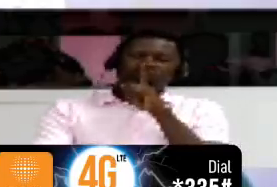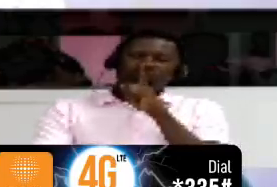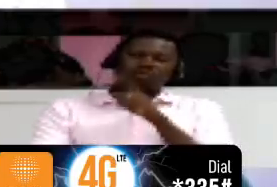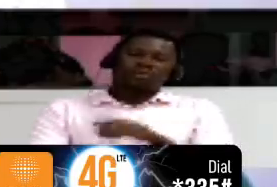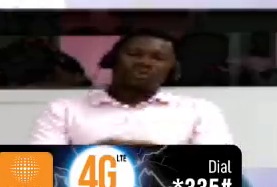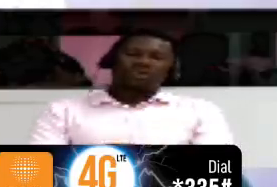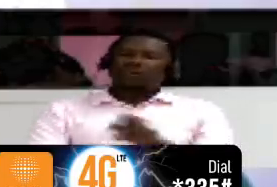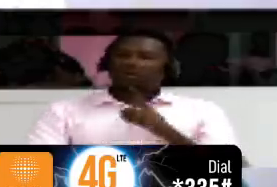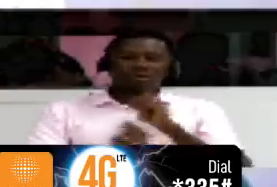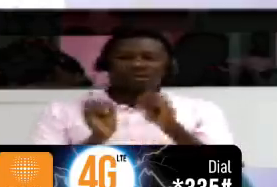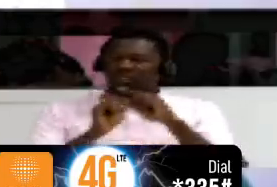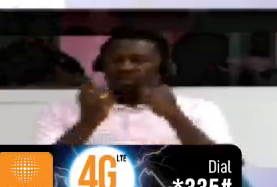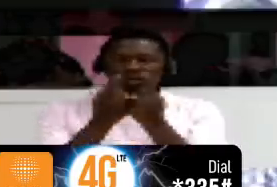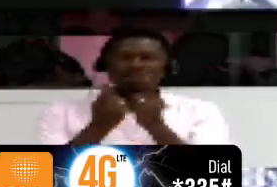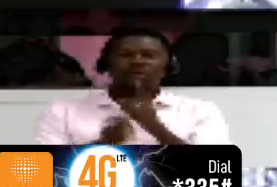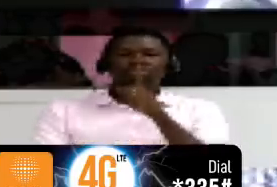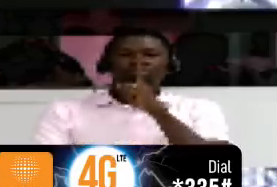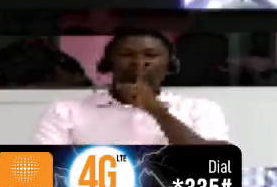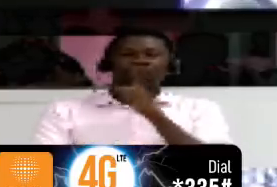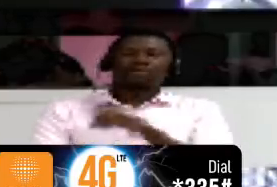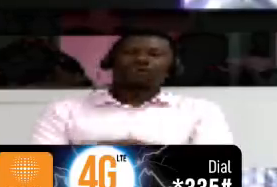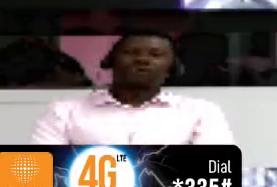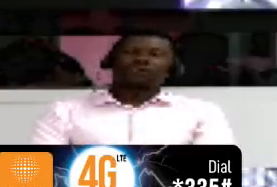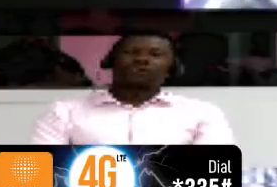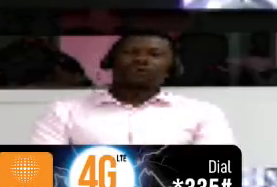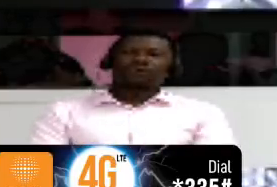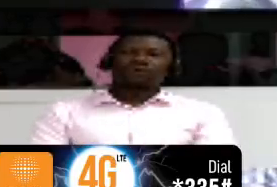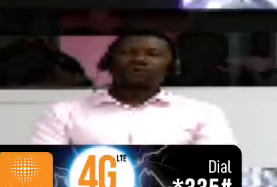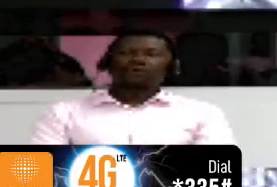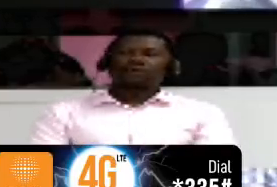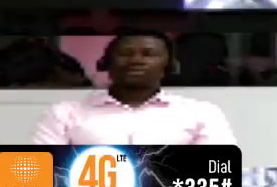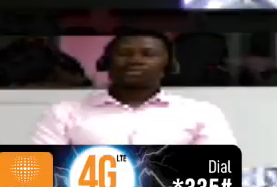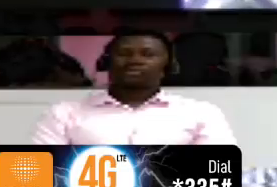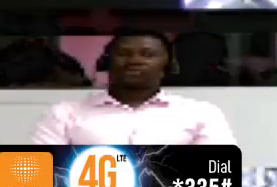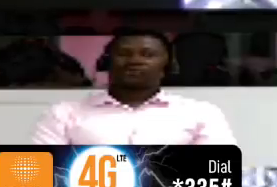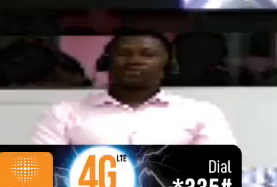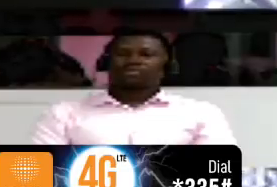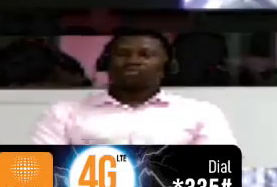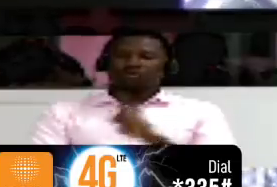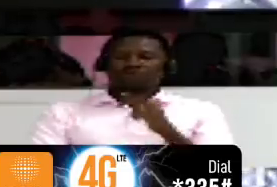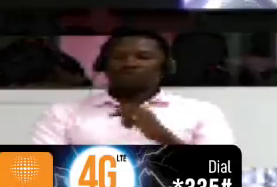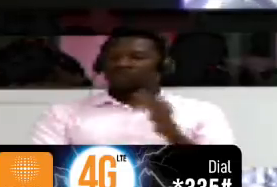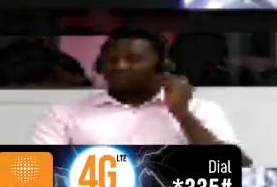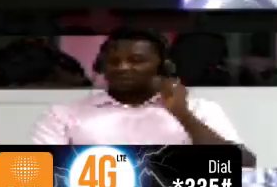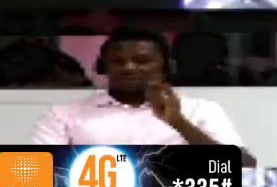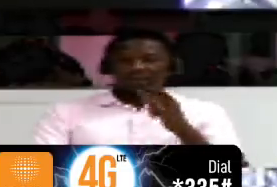alone. He will not say anything. But she didn't highlight